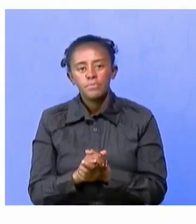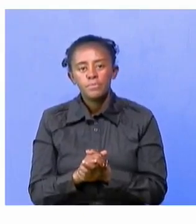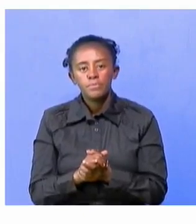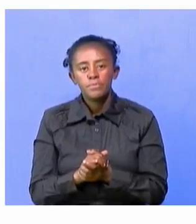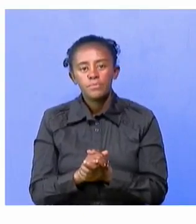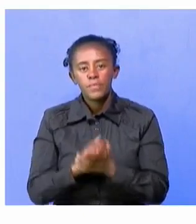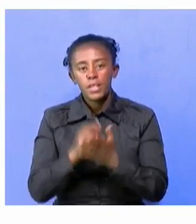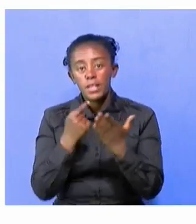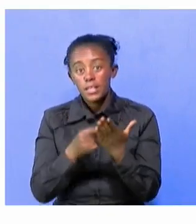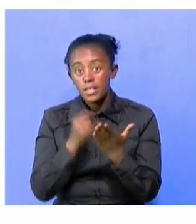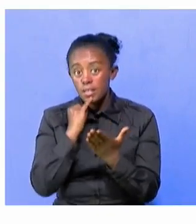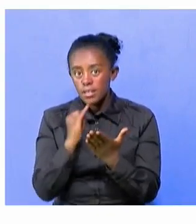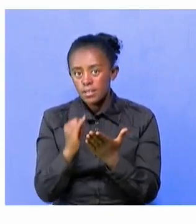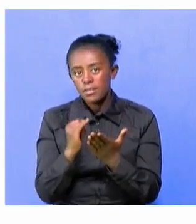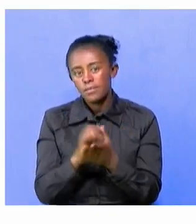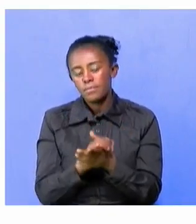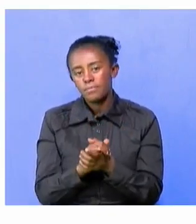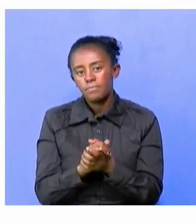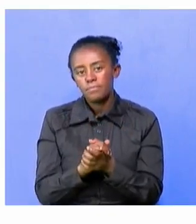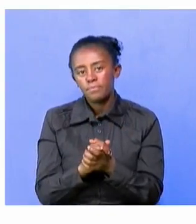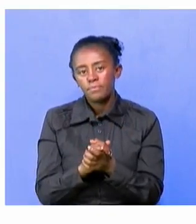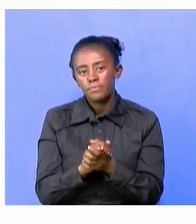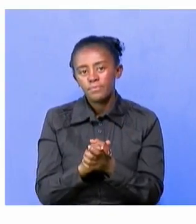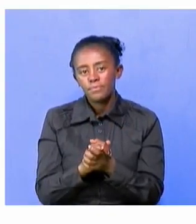this is